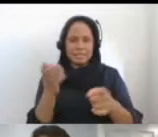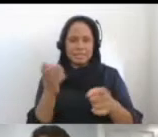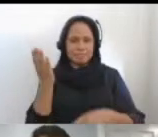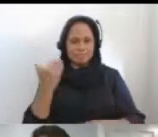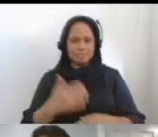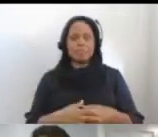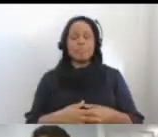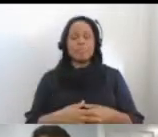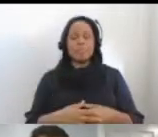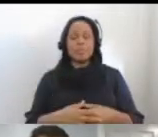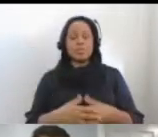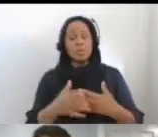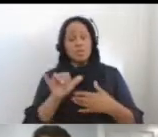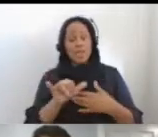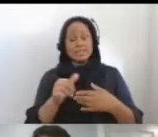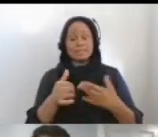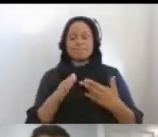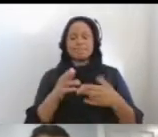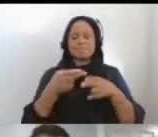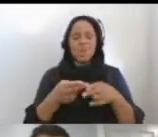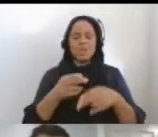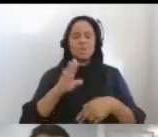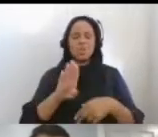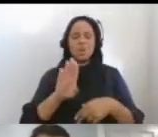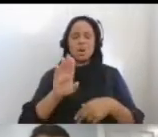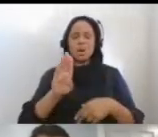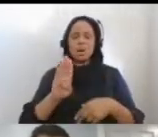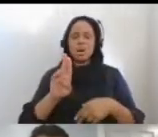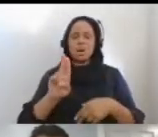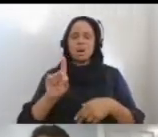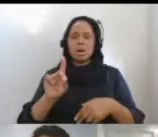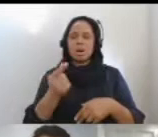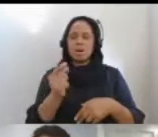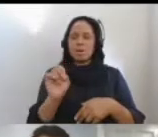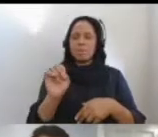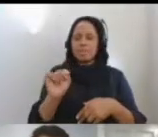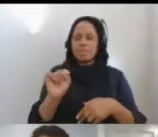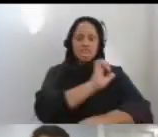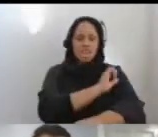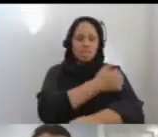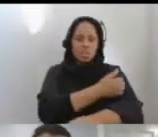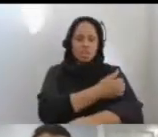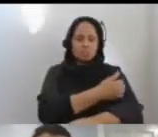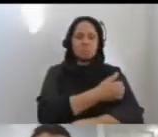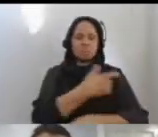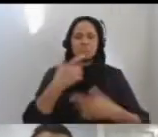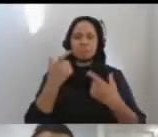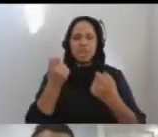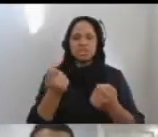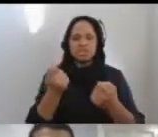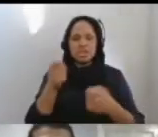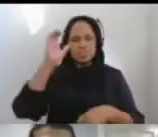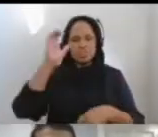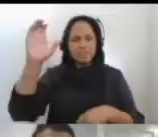that is your budget authority, which is really, really an interesting concept. And the reason